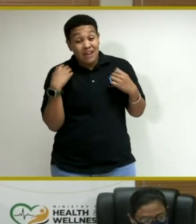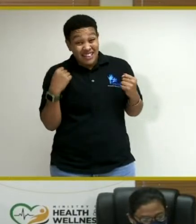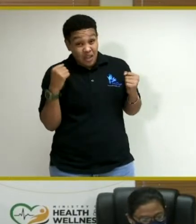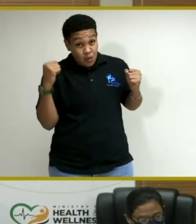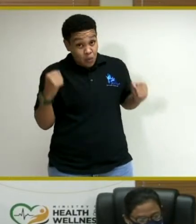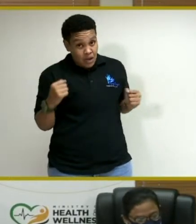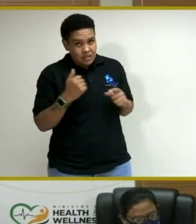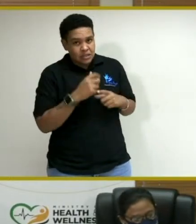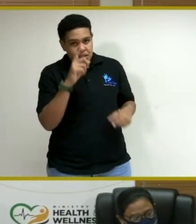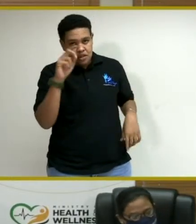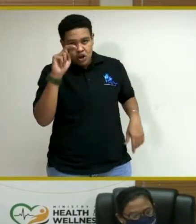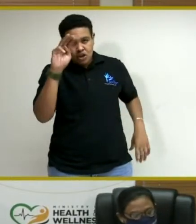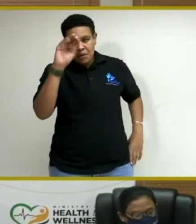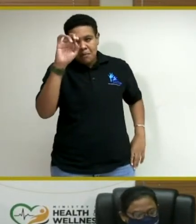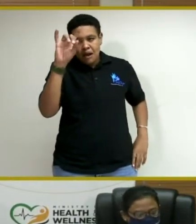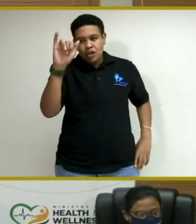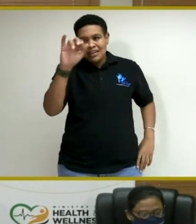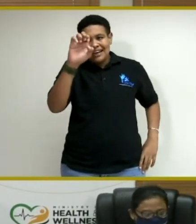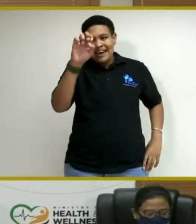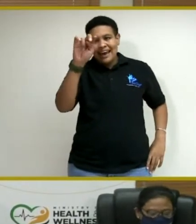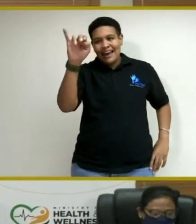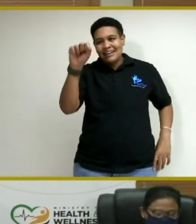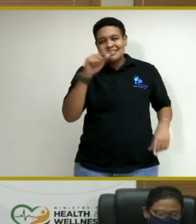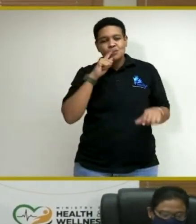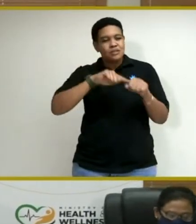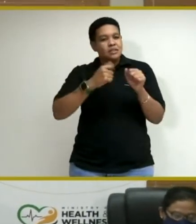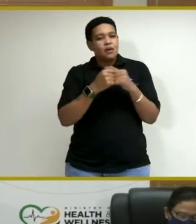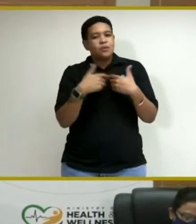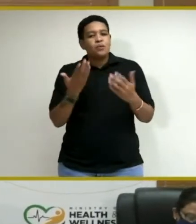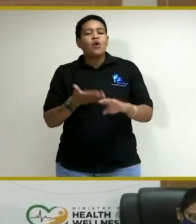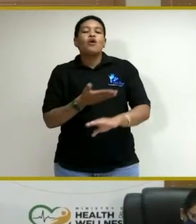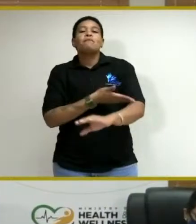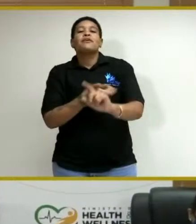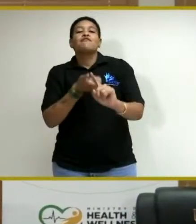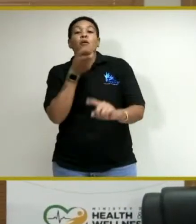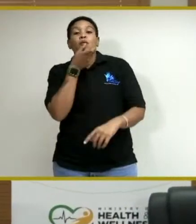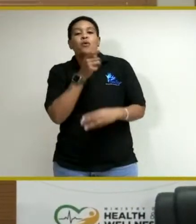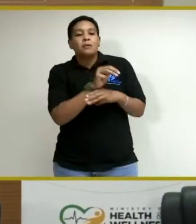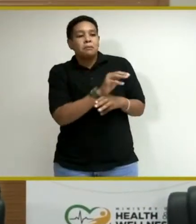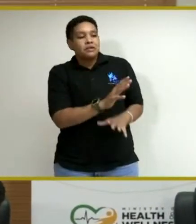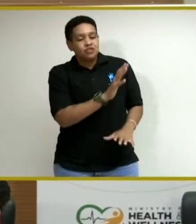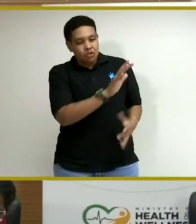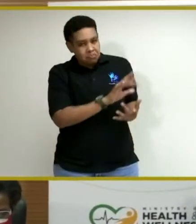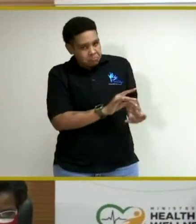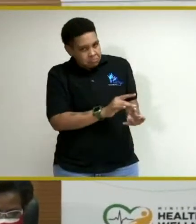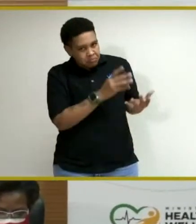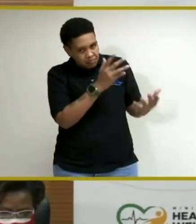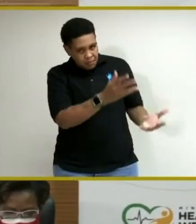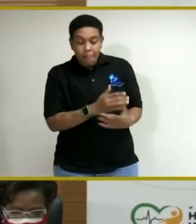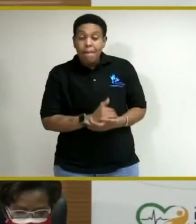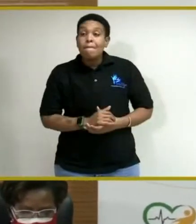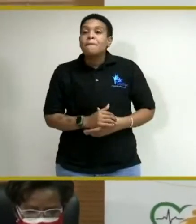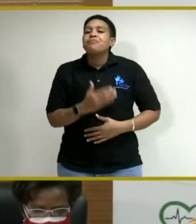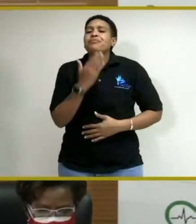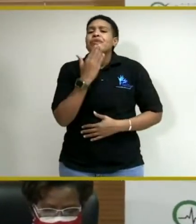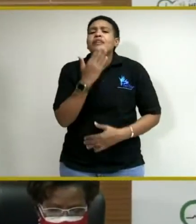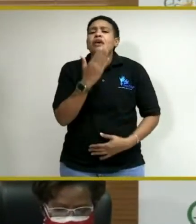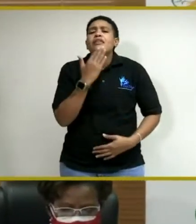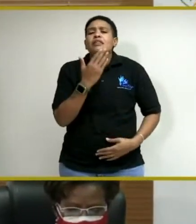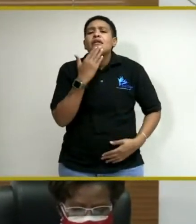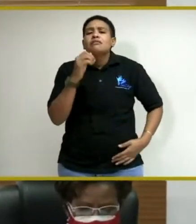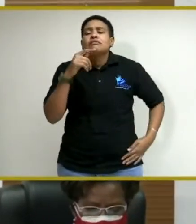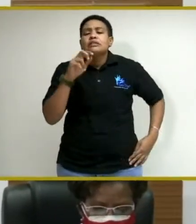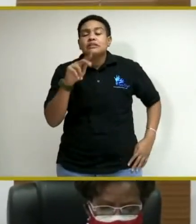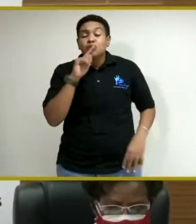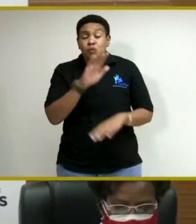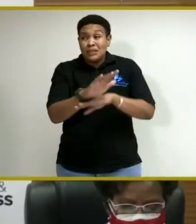Melody Ennis. We'll begin this evening's conversation with the update from the Minister. Thank you very much, Stephen. Good evening,